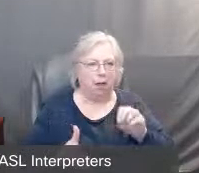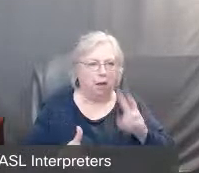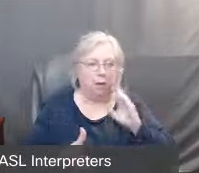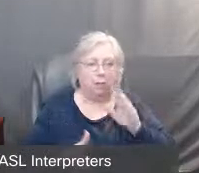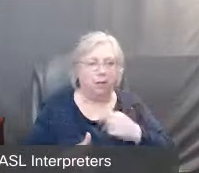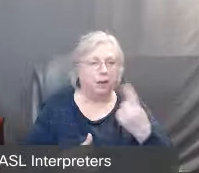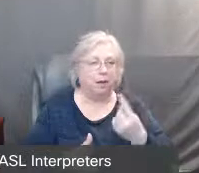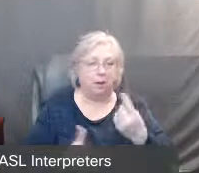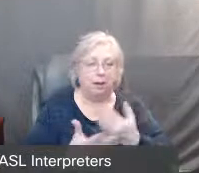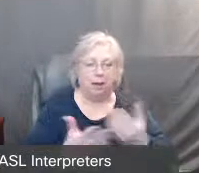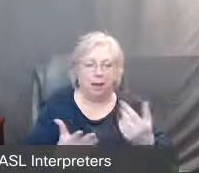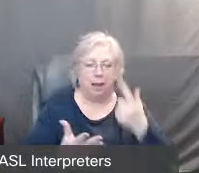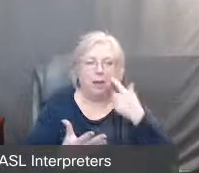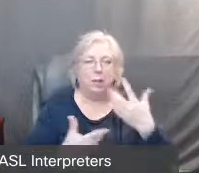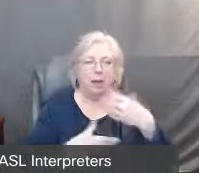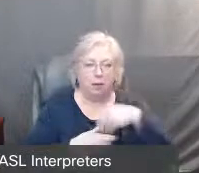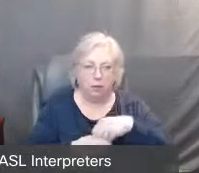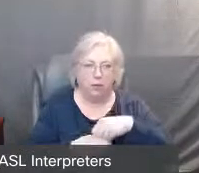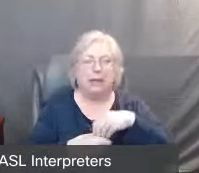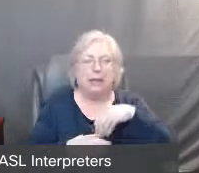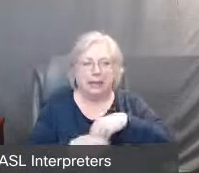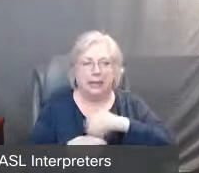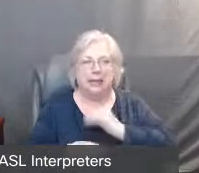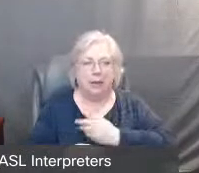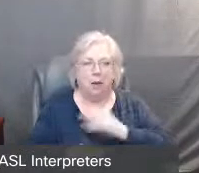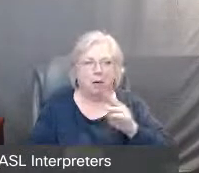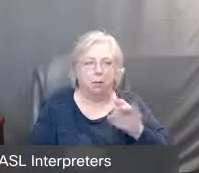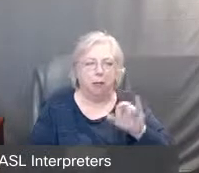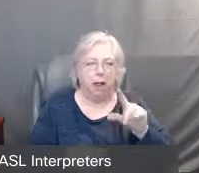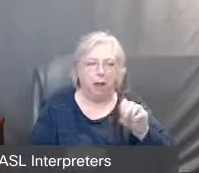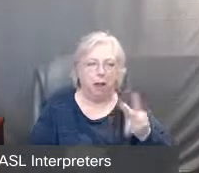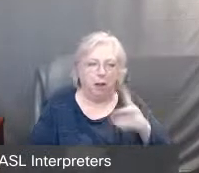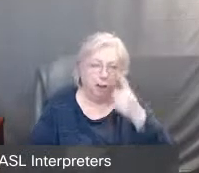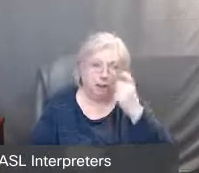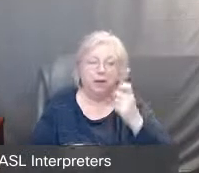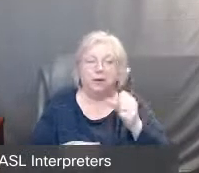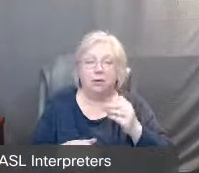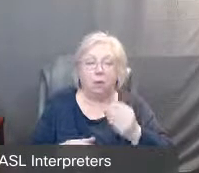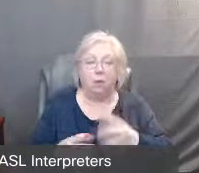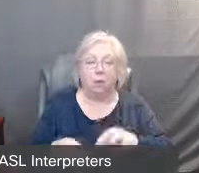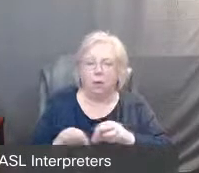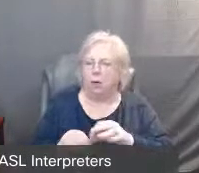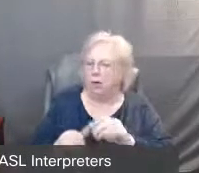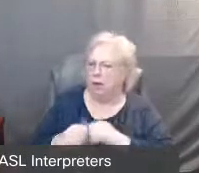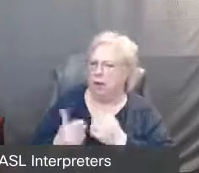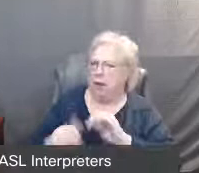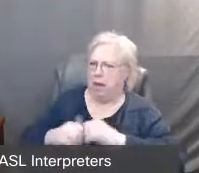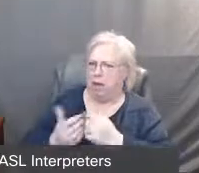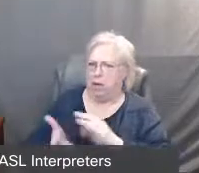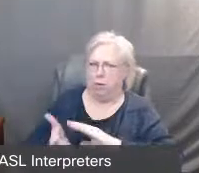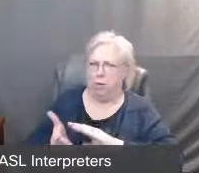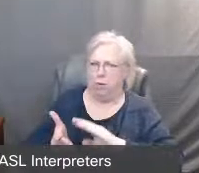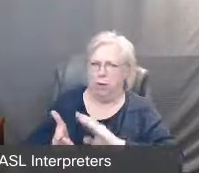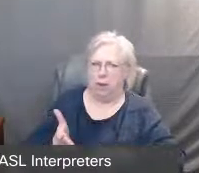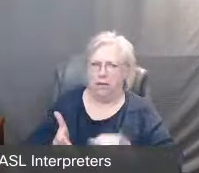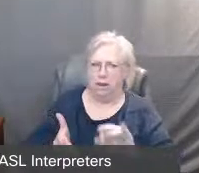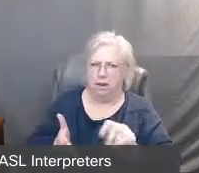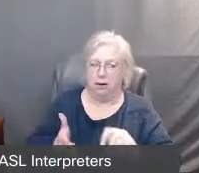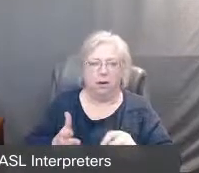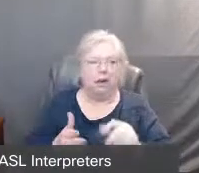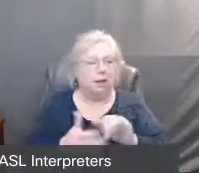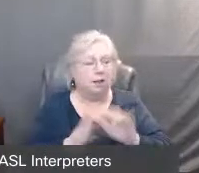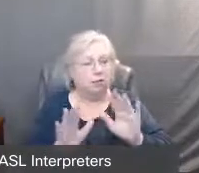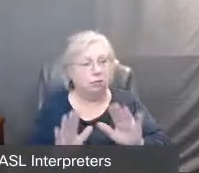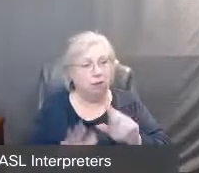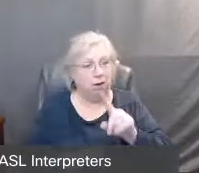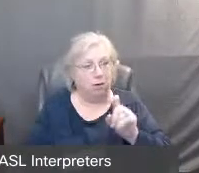thing. I think we include it in our bylaws because it's so important. So then how can we waive it if it's in more than just our bylaws? That's a great question, and I